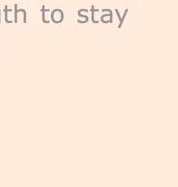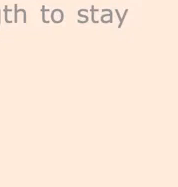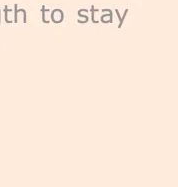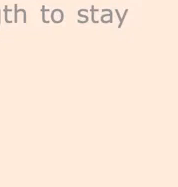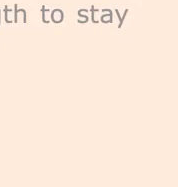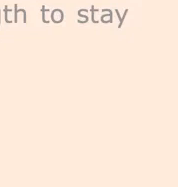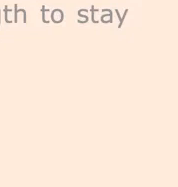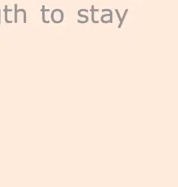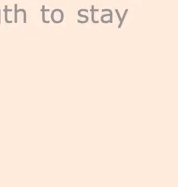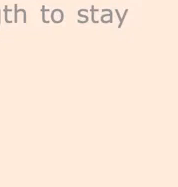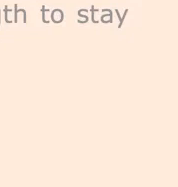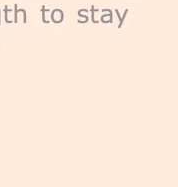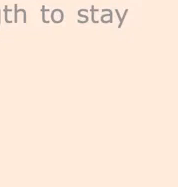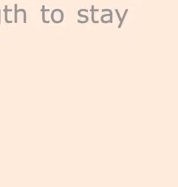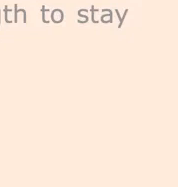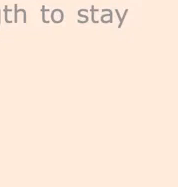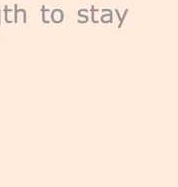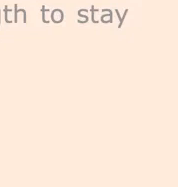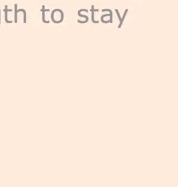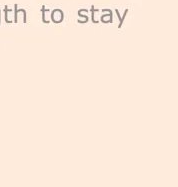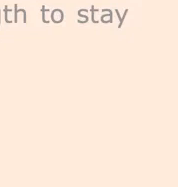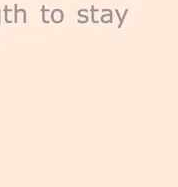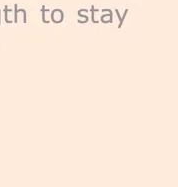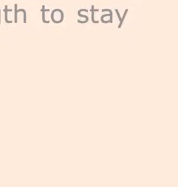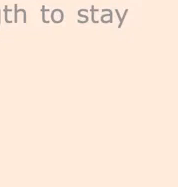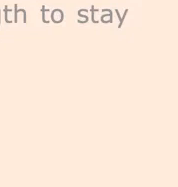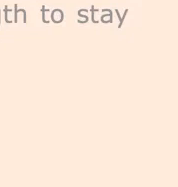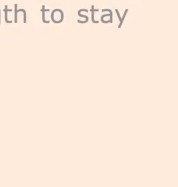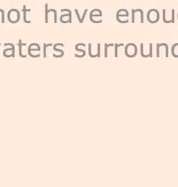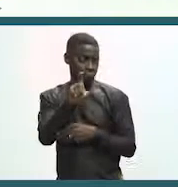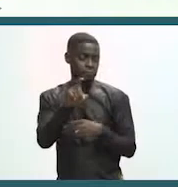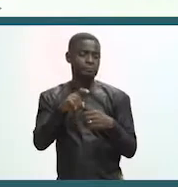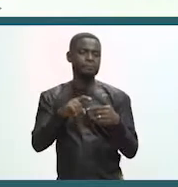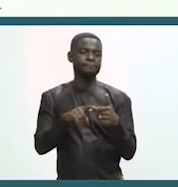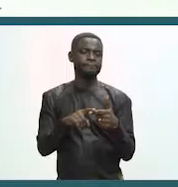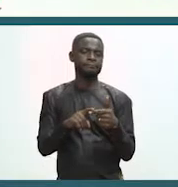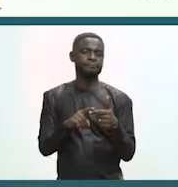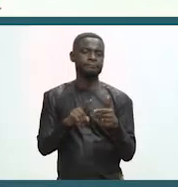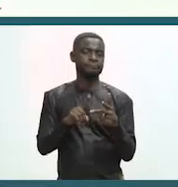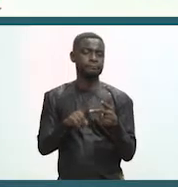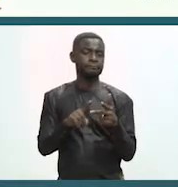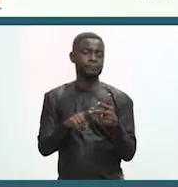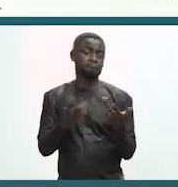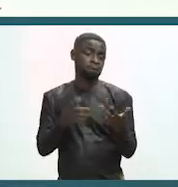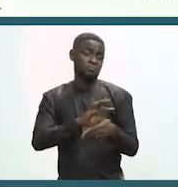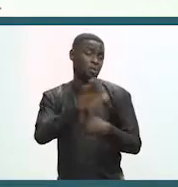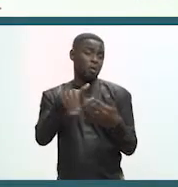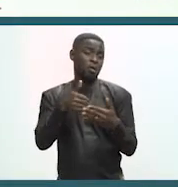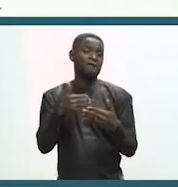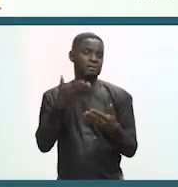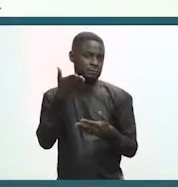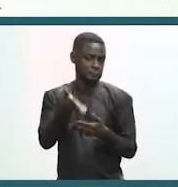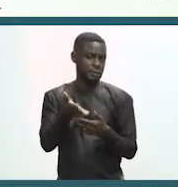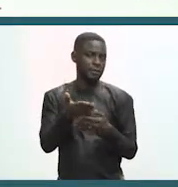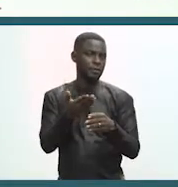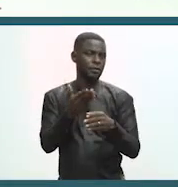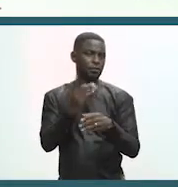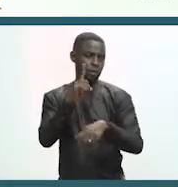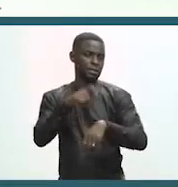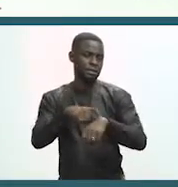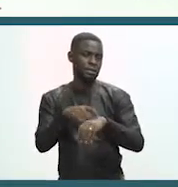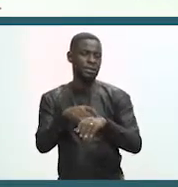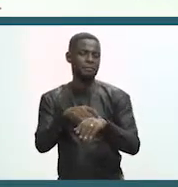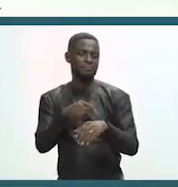stay afloat the waters surrounding you? All of us have been there at one